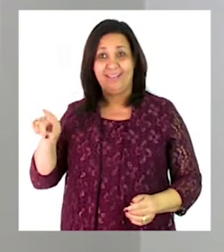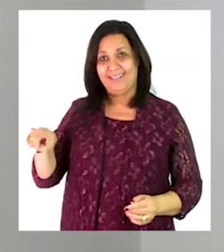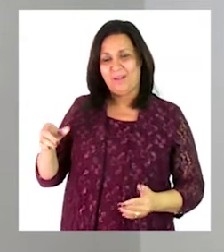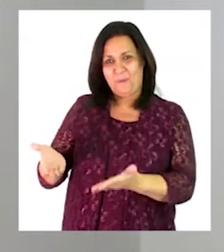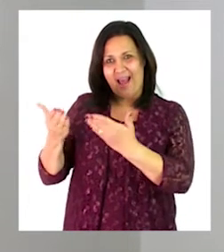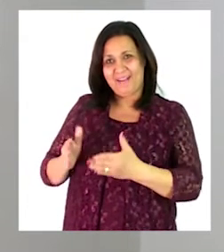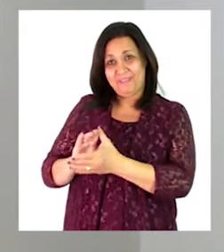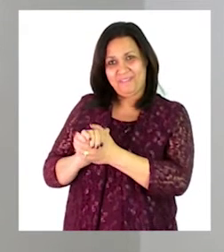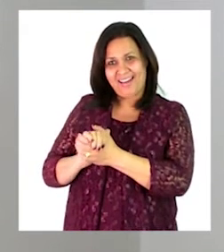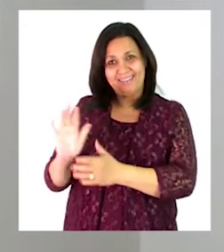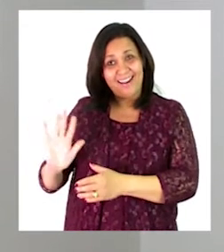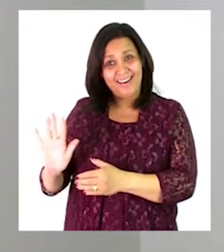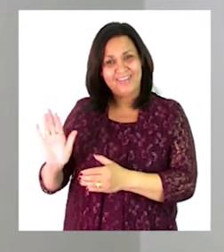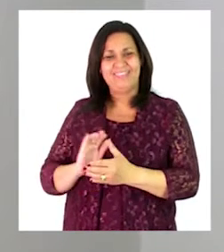friend.